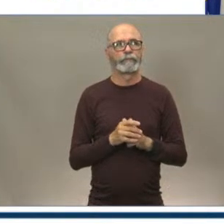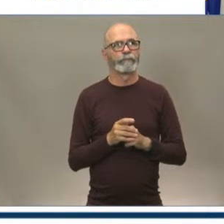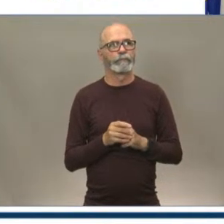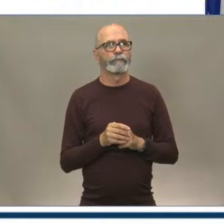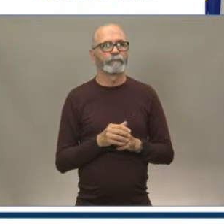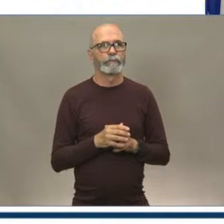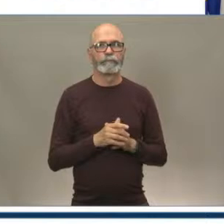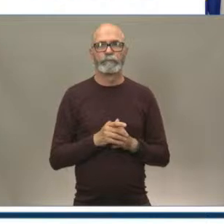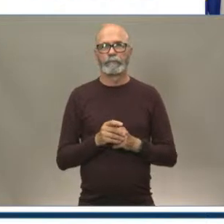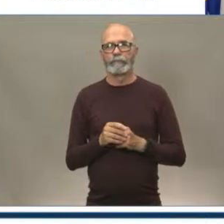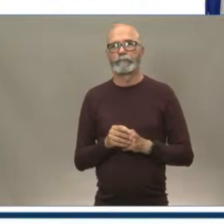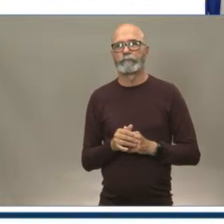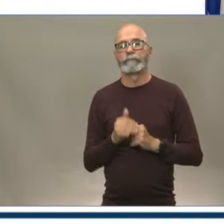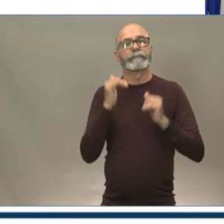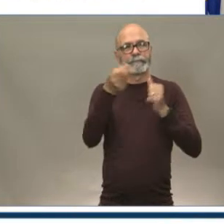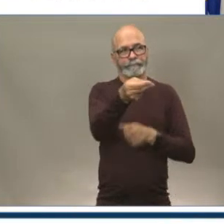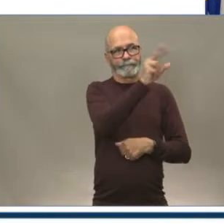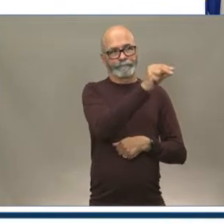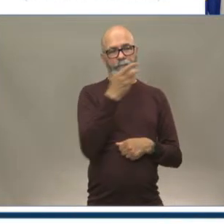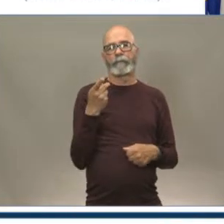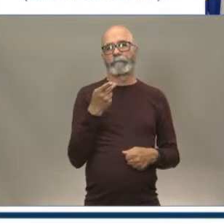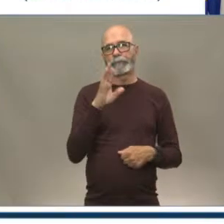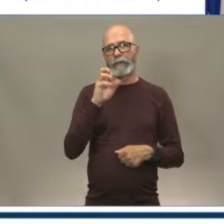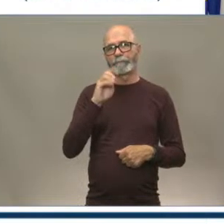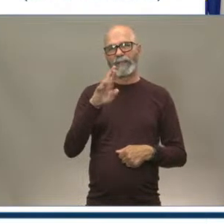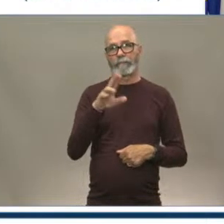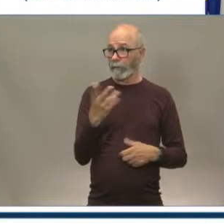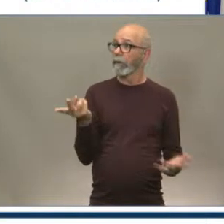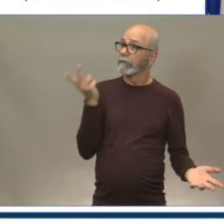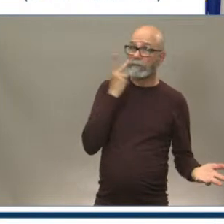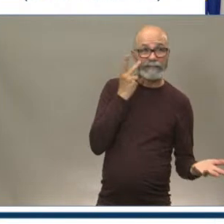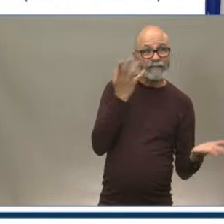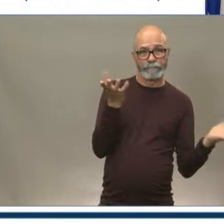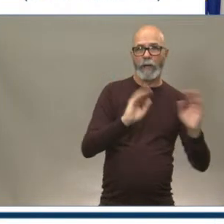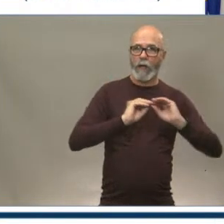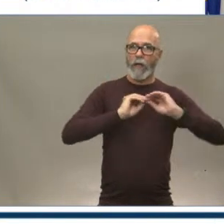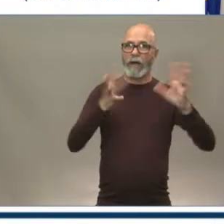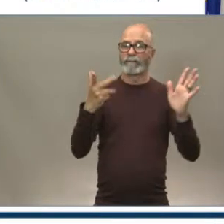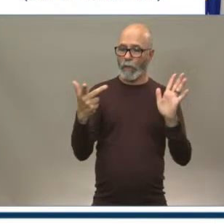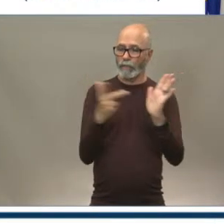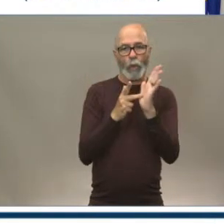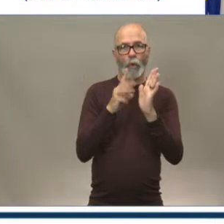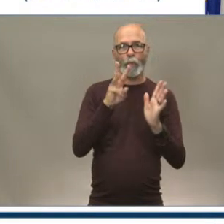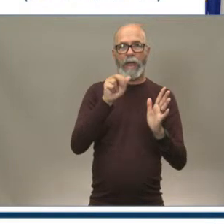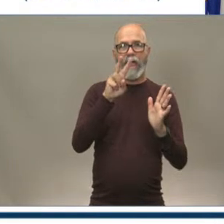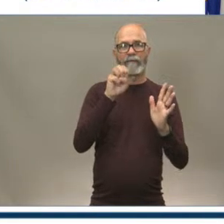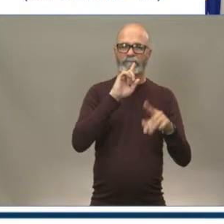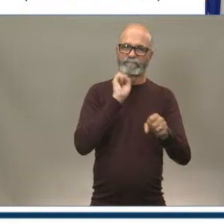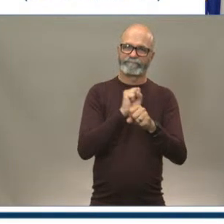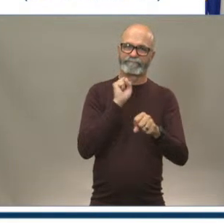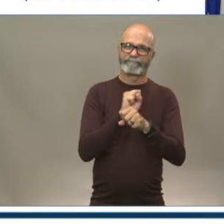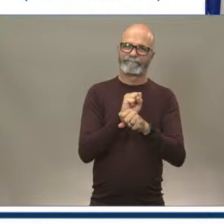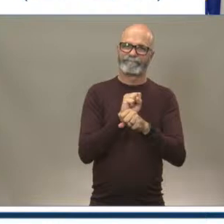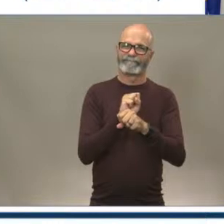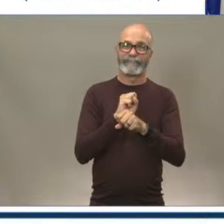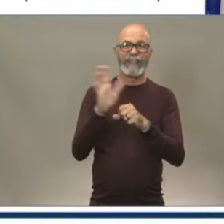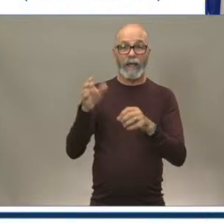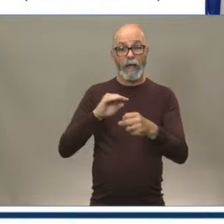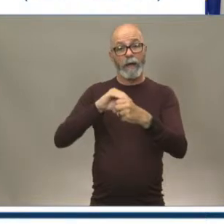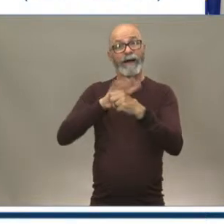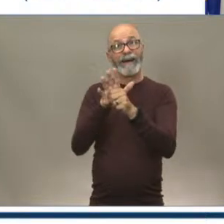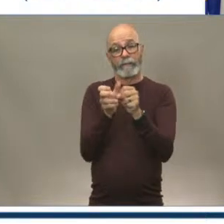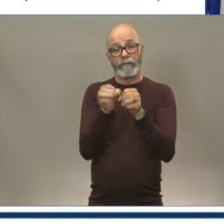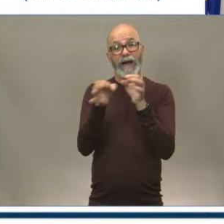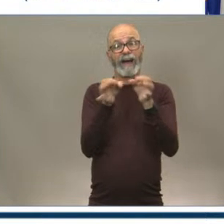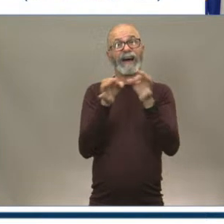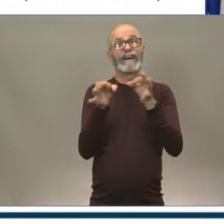So obviously we're in a serious scenario in our third wave. This variant is taking hold, certainly of our Halifax area.